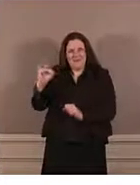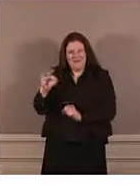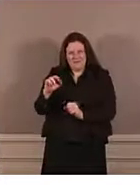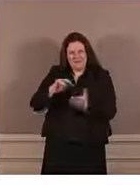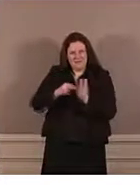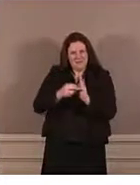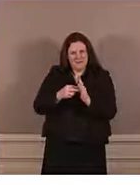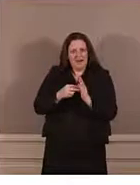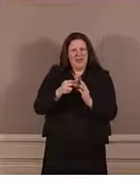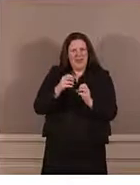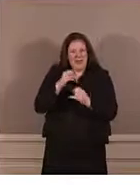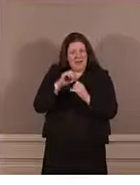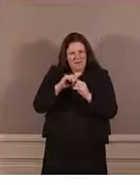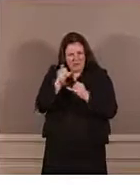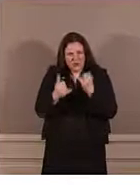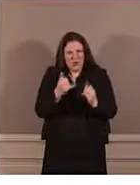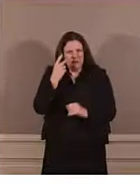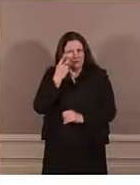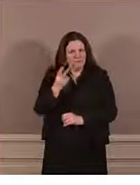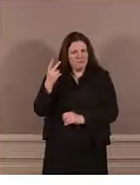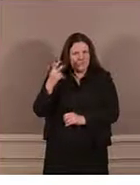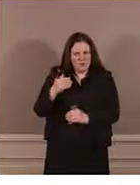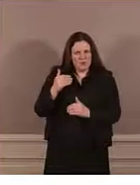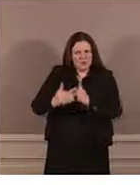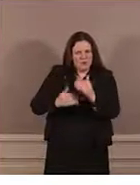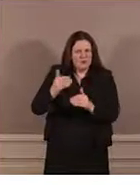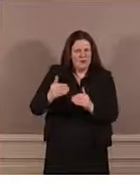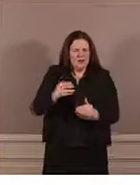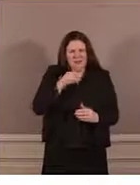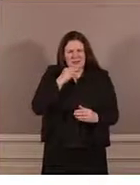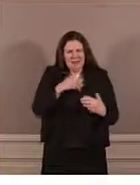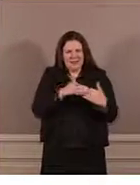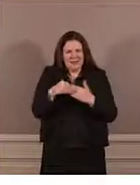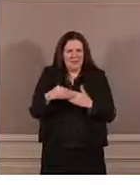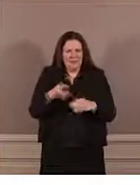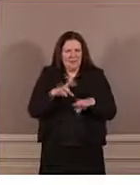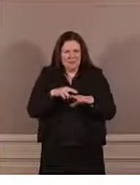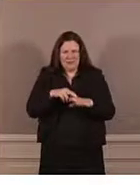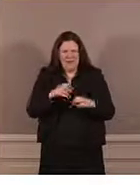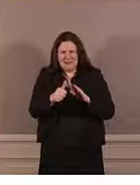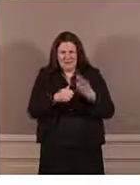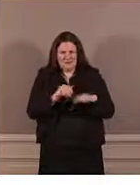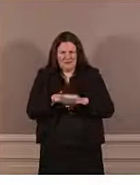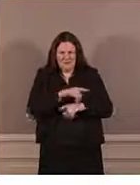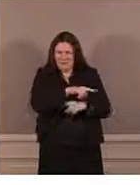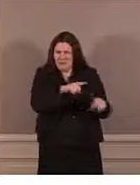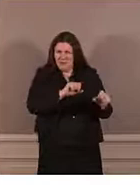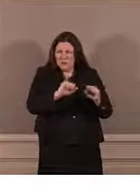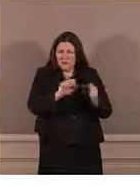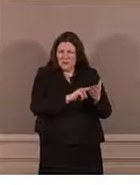annually. These are reviewed, and in turn they go about leading to a better experience for the service user.